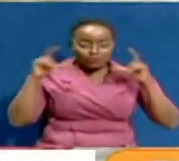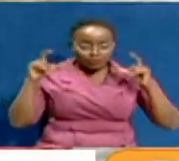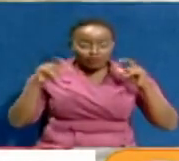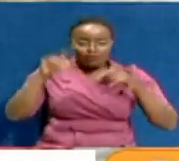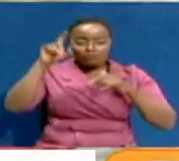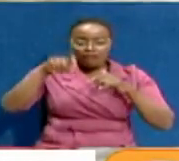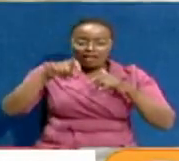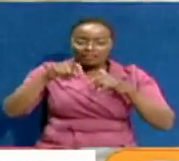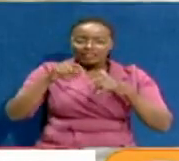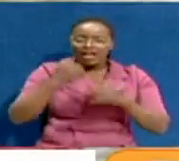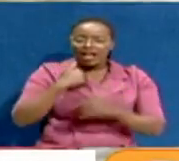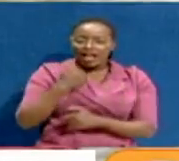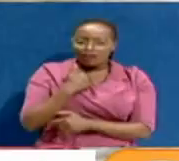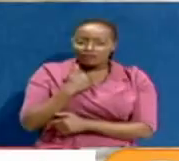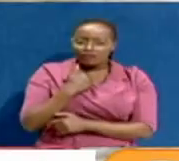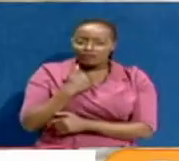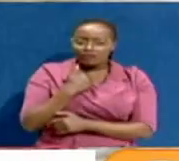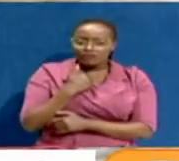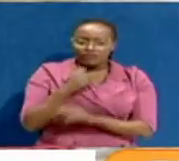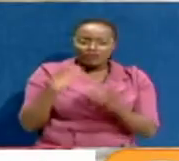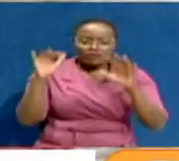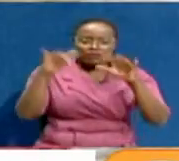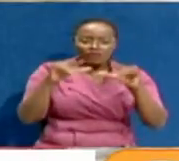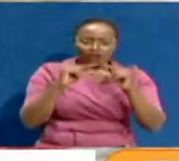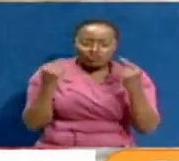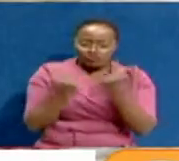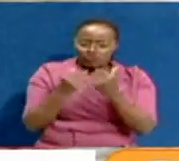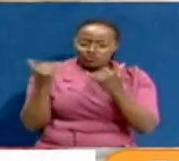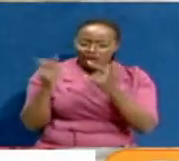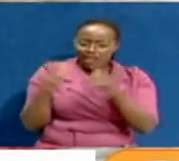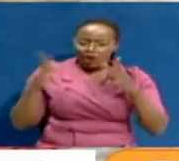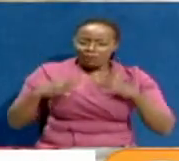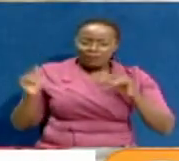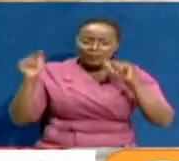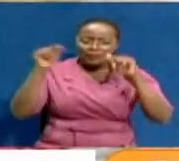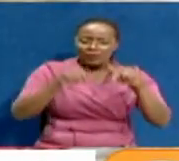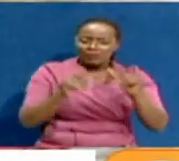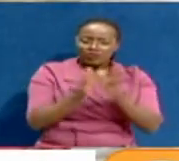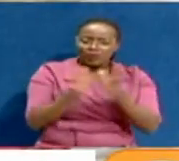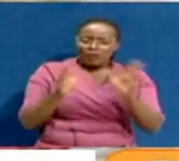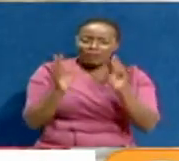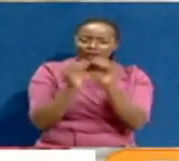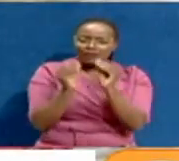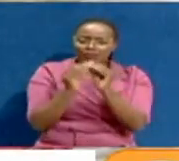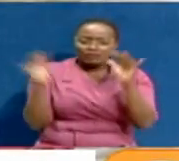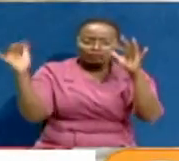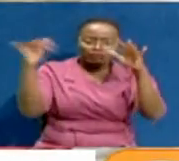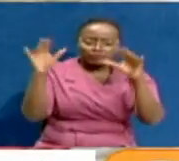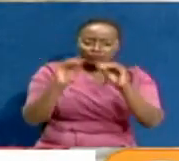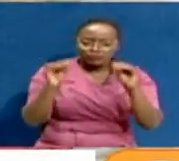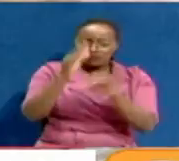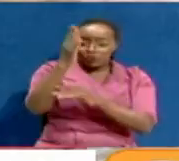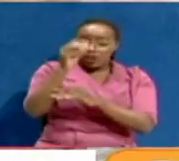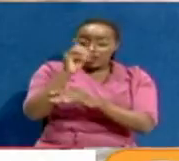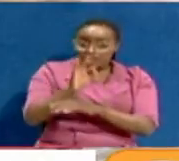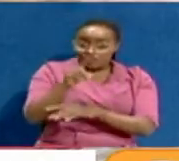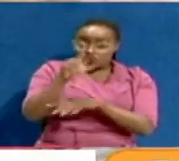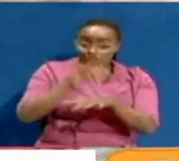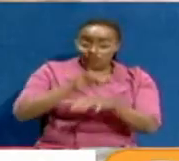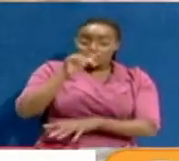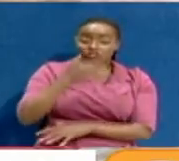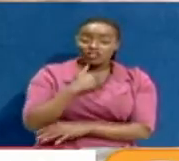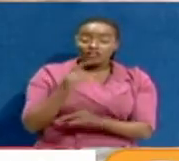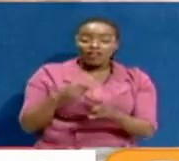Make sure you're not entertaining groups in your home. You're not going into public gatherings, because if you get